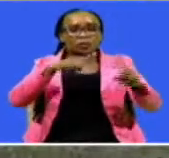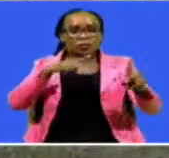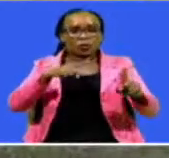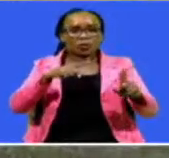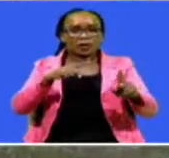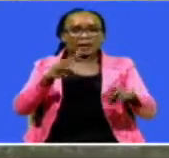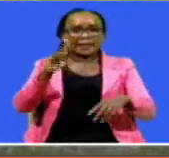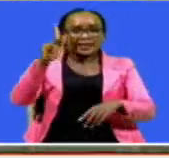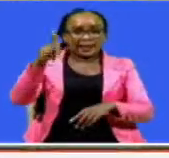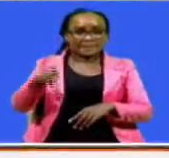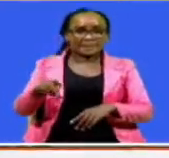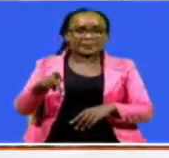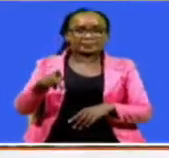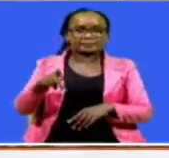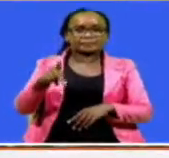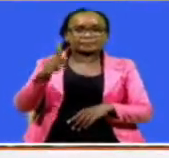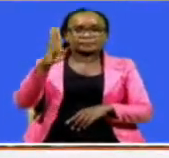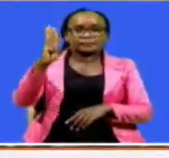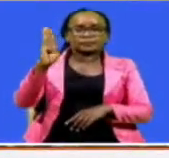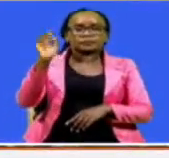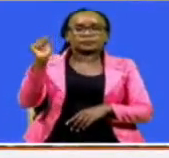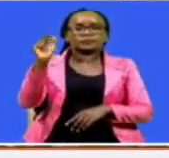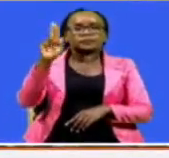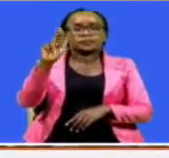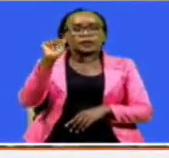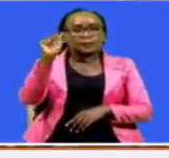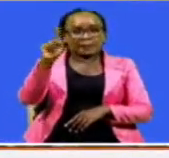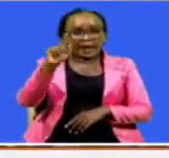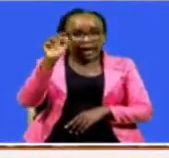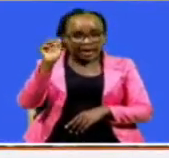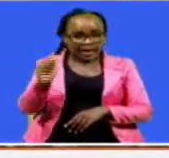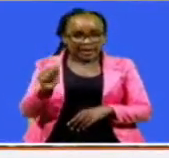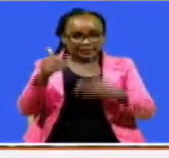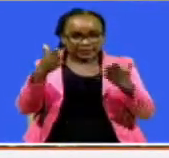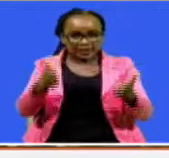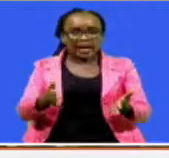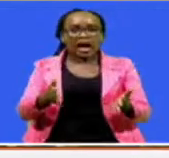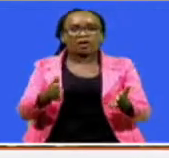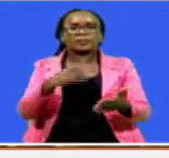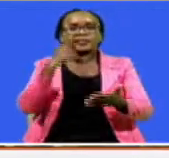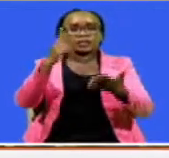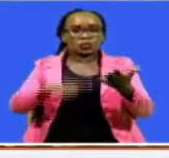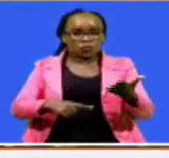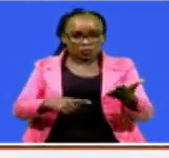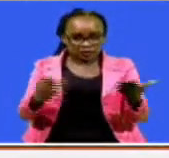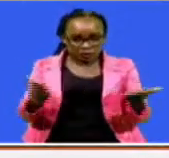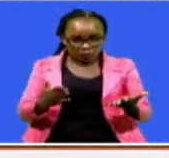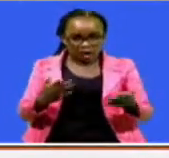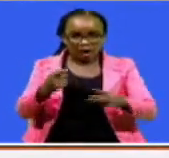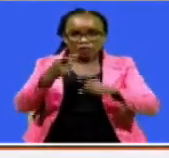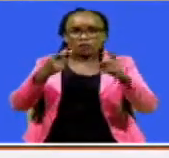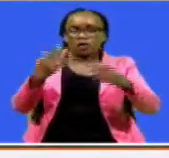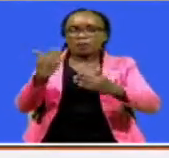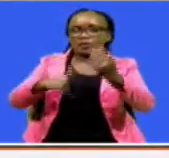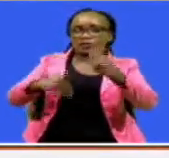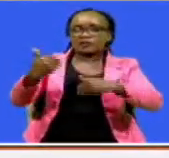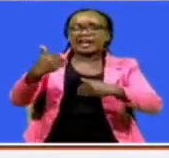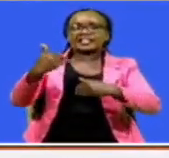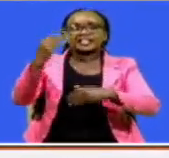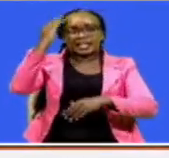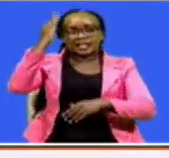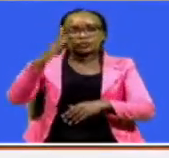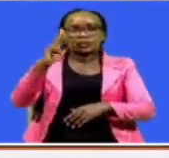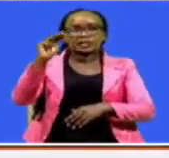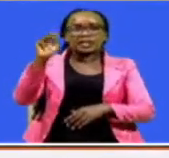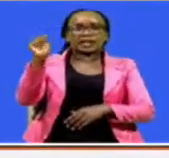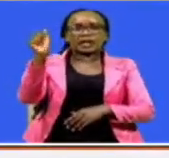Milili Member of Parliament Didmus Barasa pulled the trigger on him has been termed by classmates from Masinde Muliro University